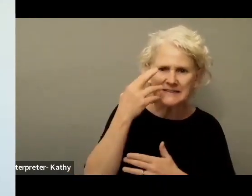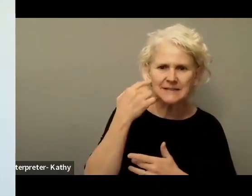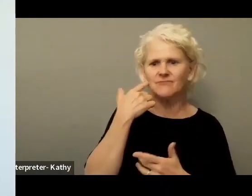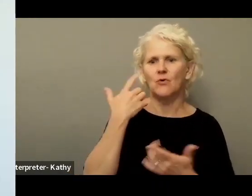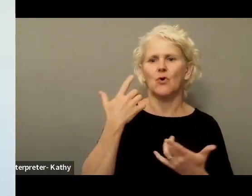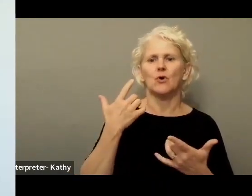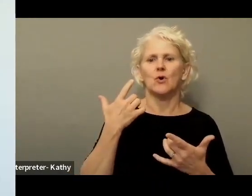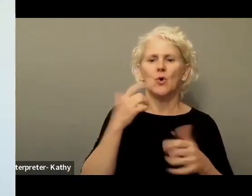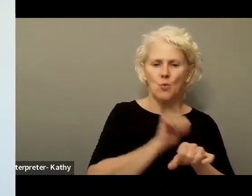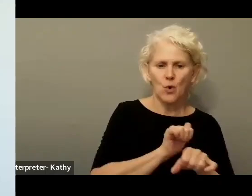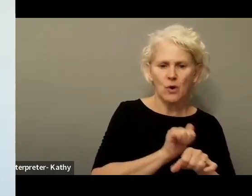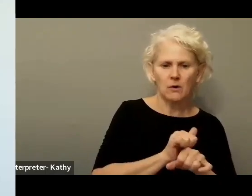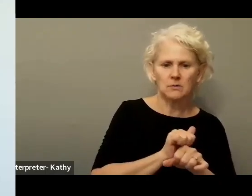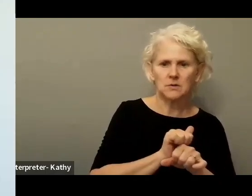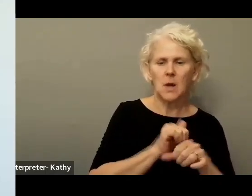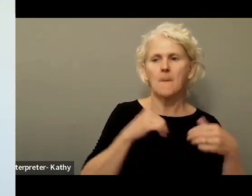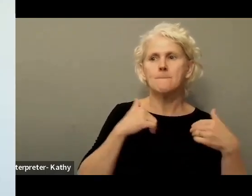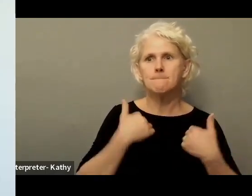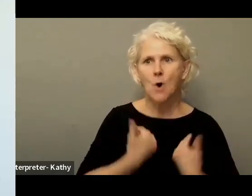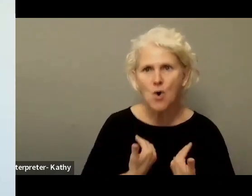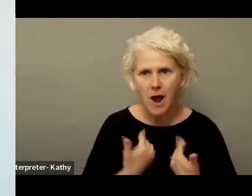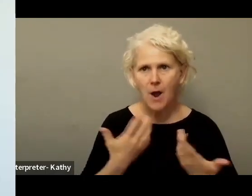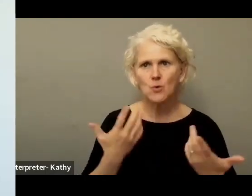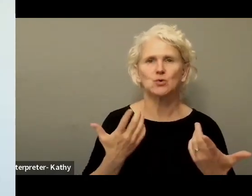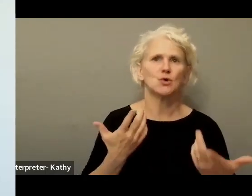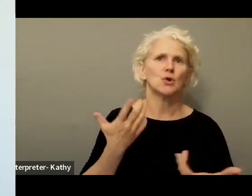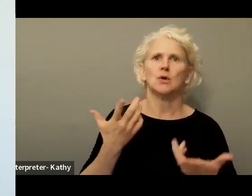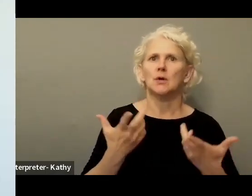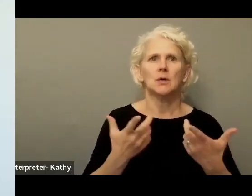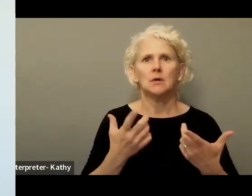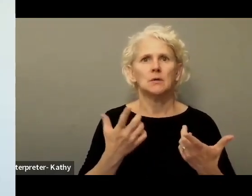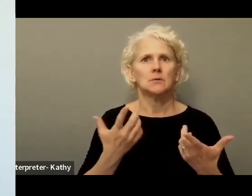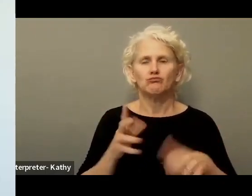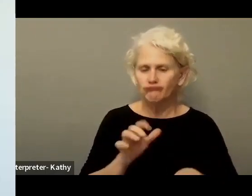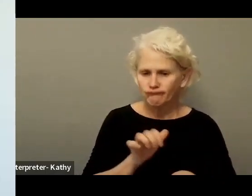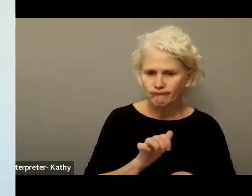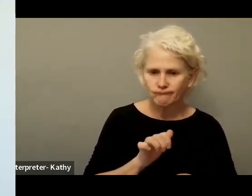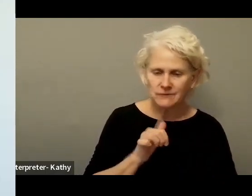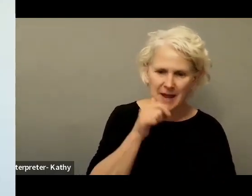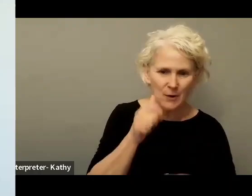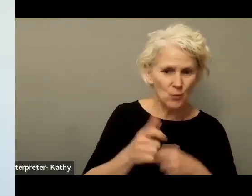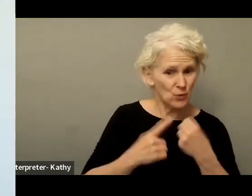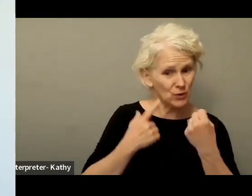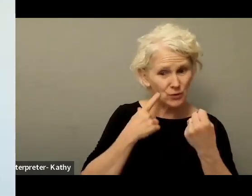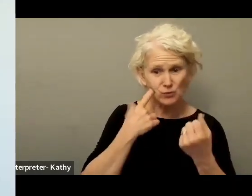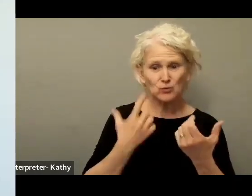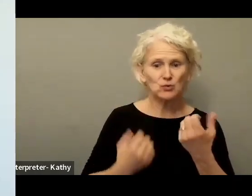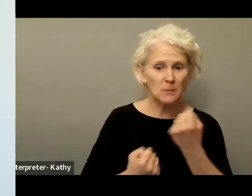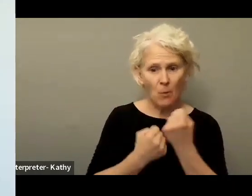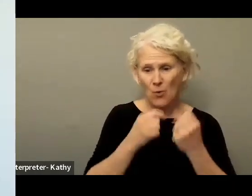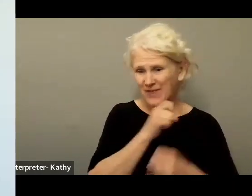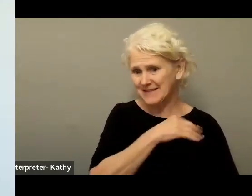And how are you addressing burnout and supporting staff well-being as